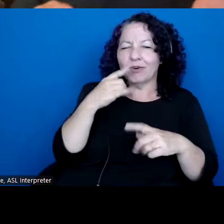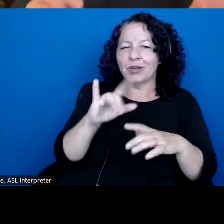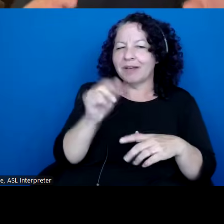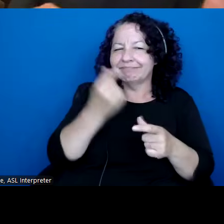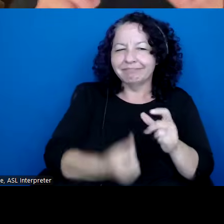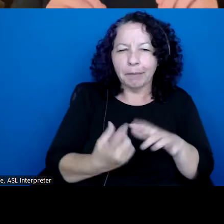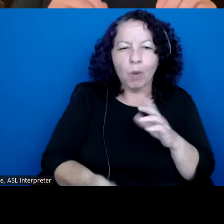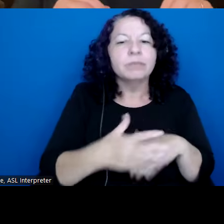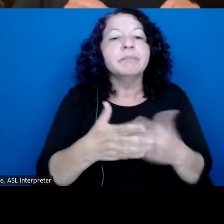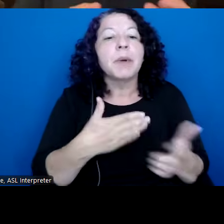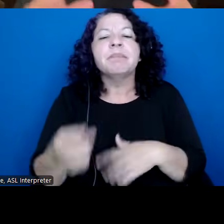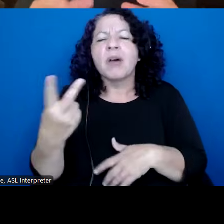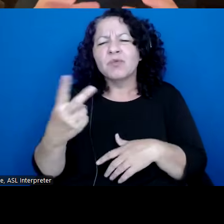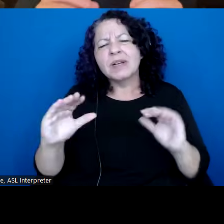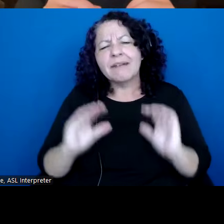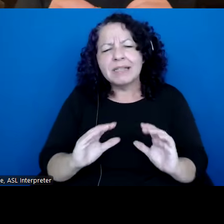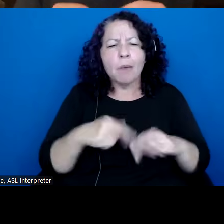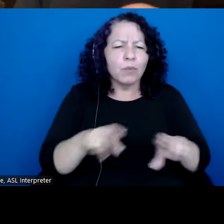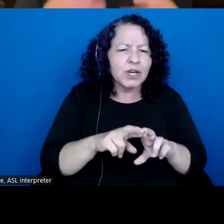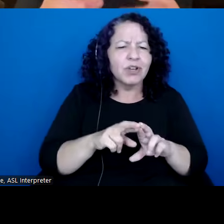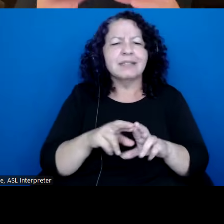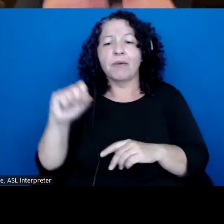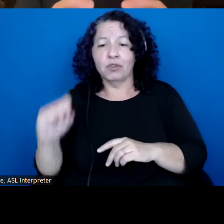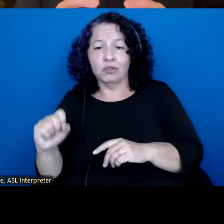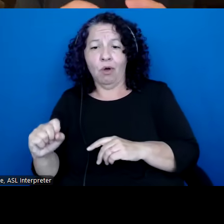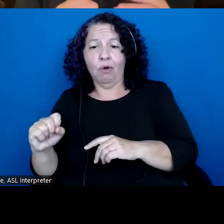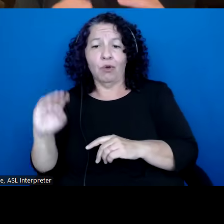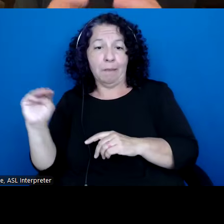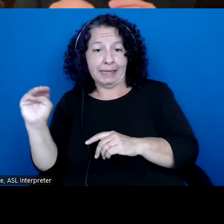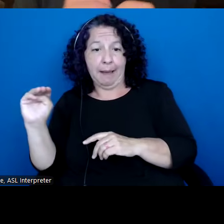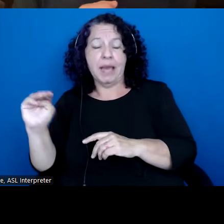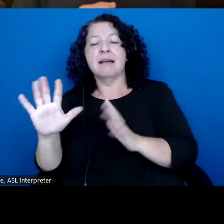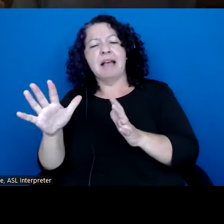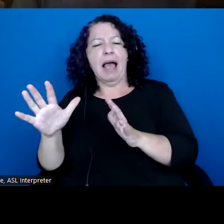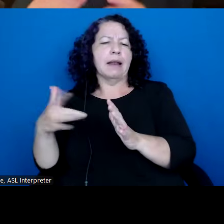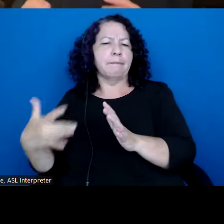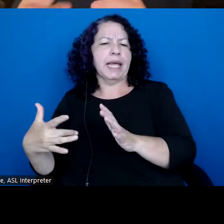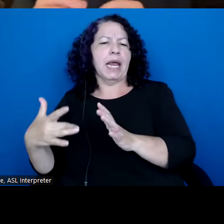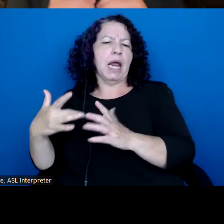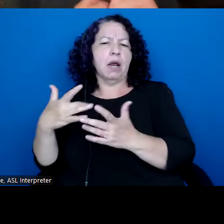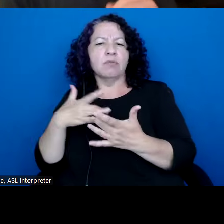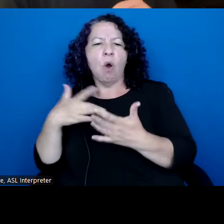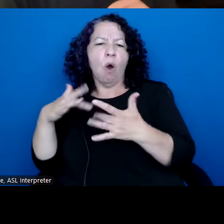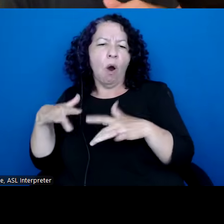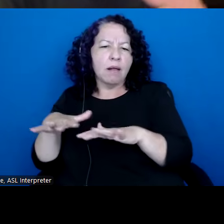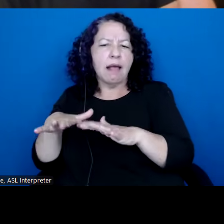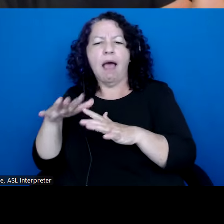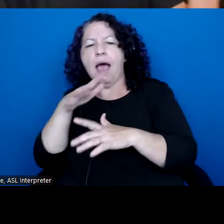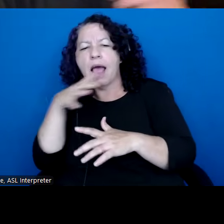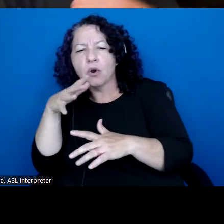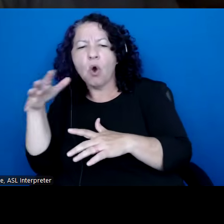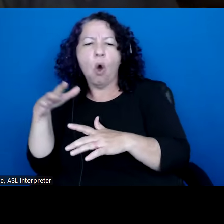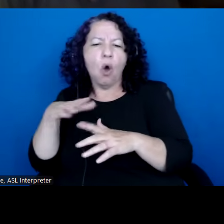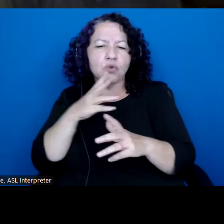the two kind of main subregions of Mesopotamia, southern Mesopotamia, which is the kind of classic heartland of cities, the irrigated agriculture zone, and